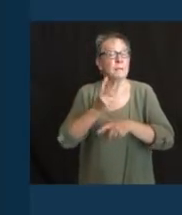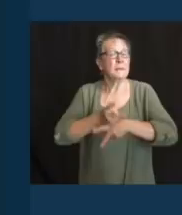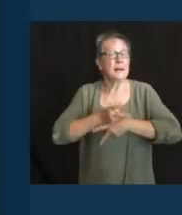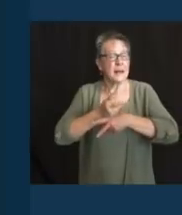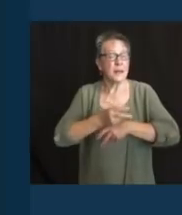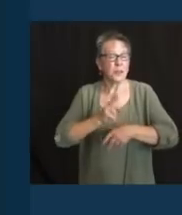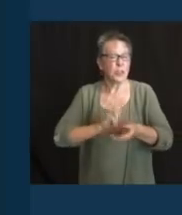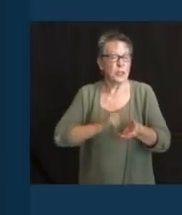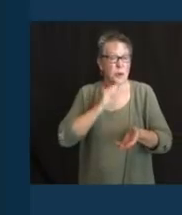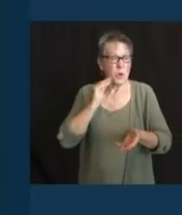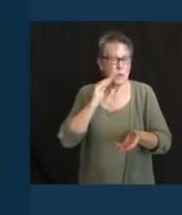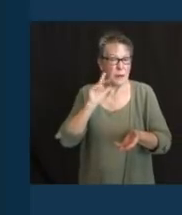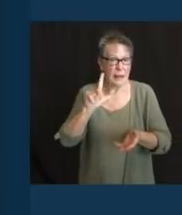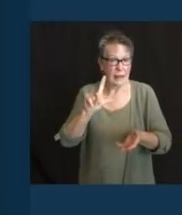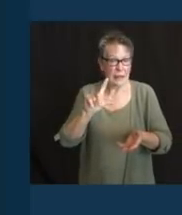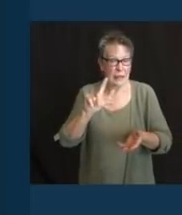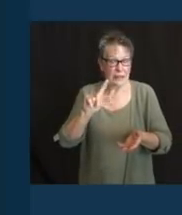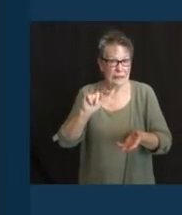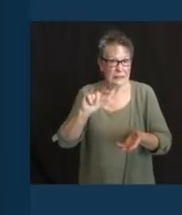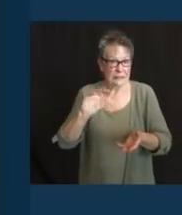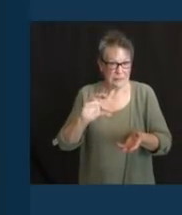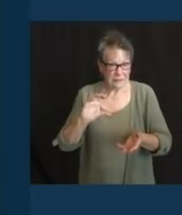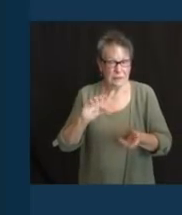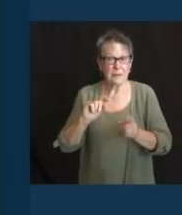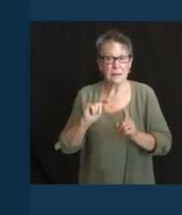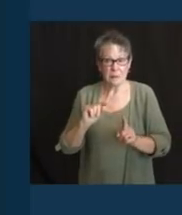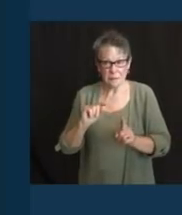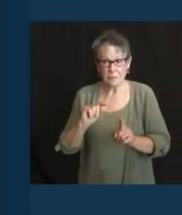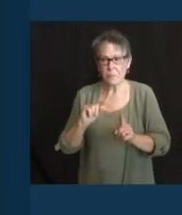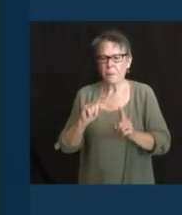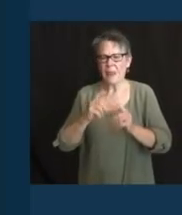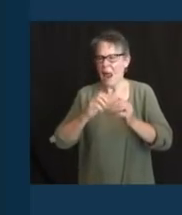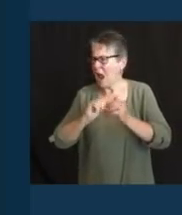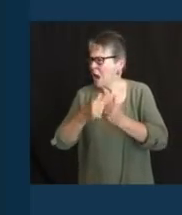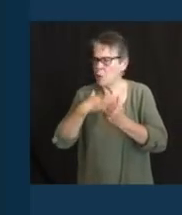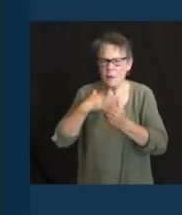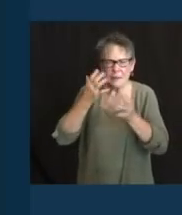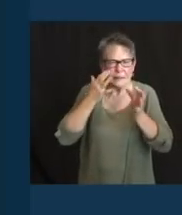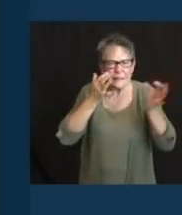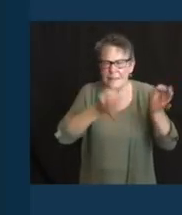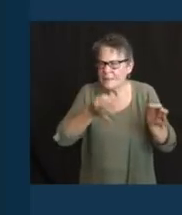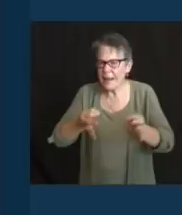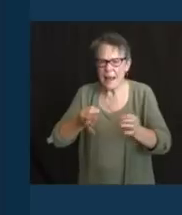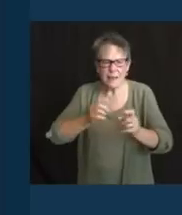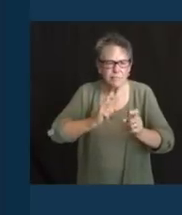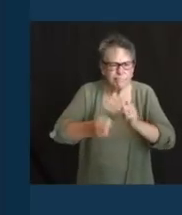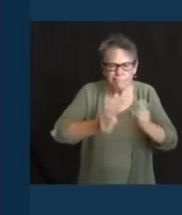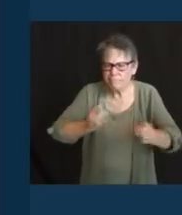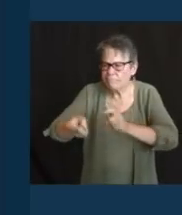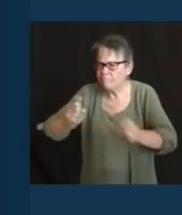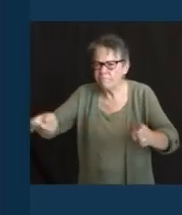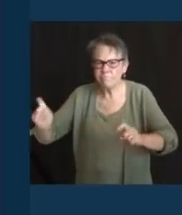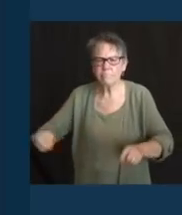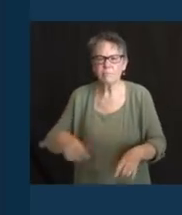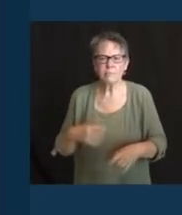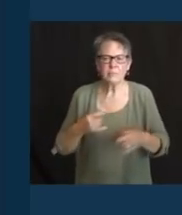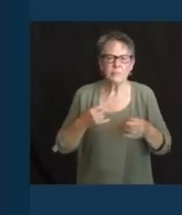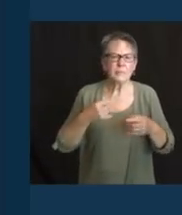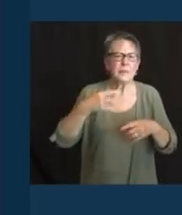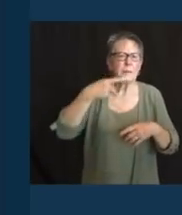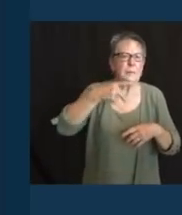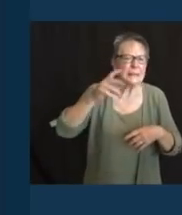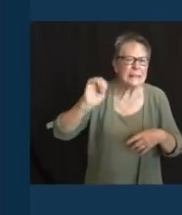care facilities, and Pat and team at OEM deserve a huge amount of credit here to meet their critical needs for personal protective equipment